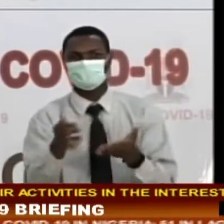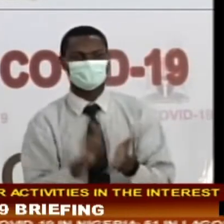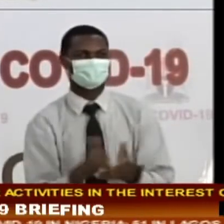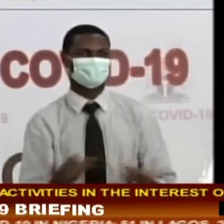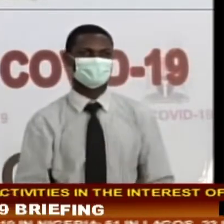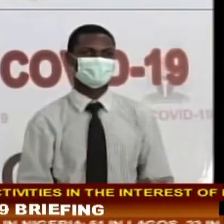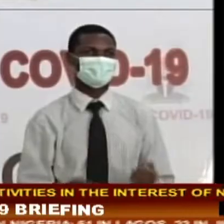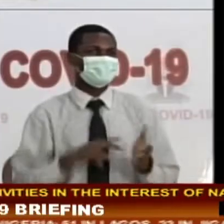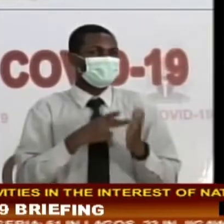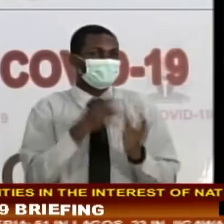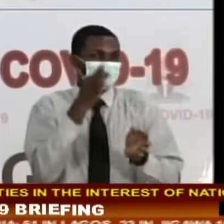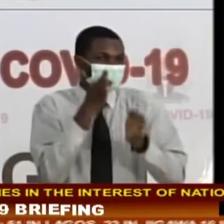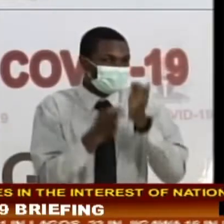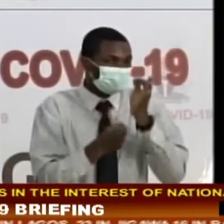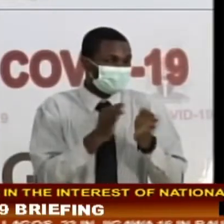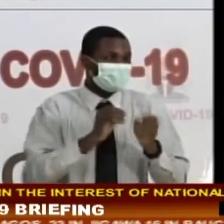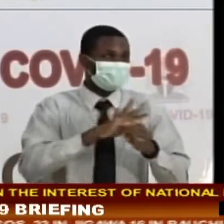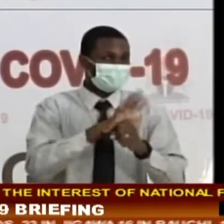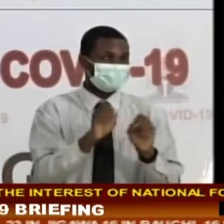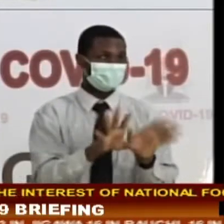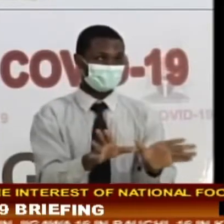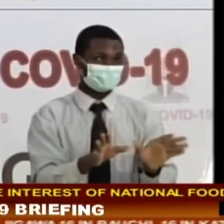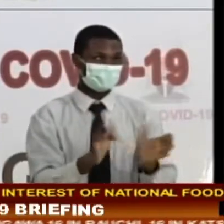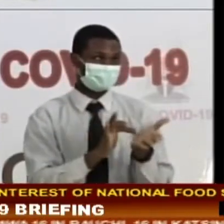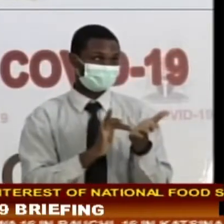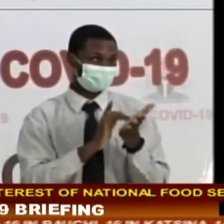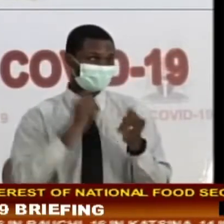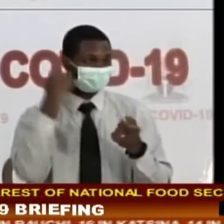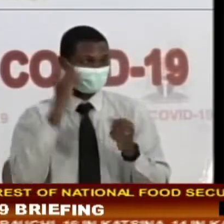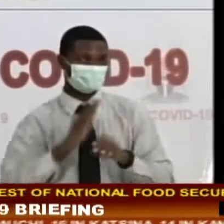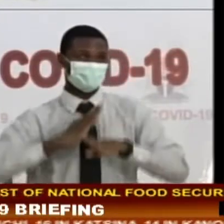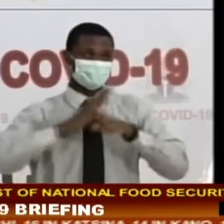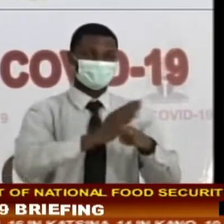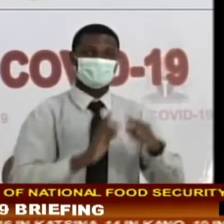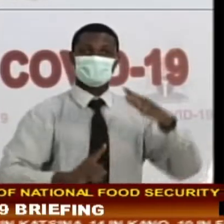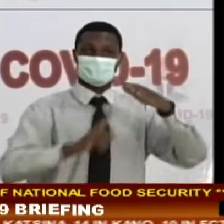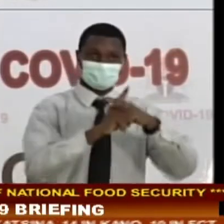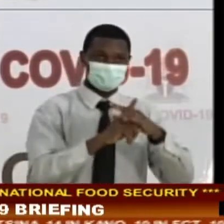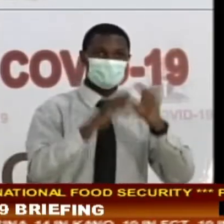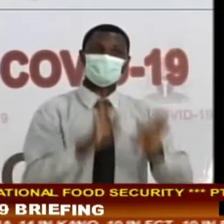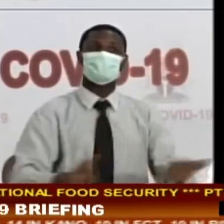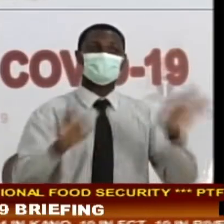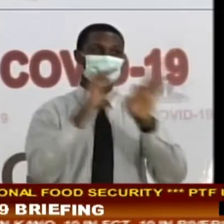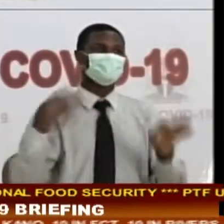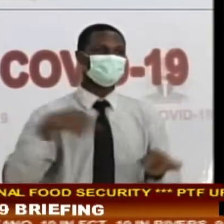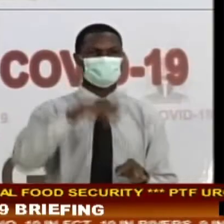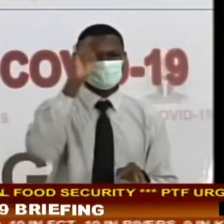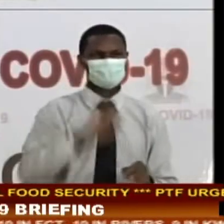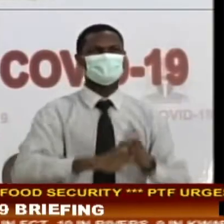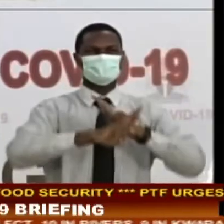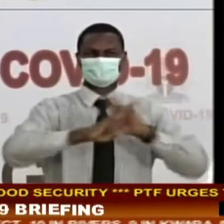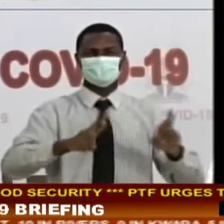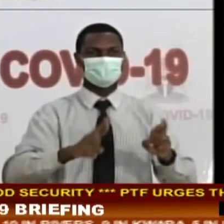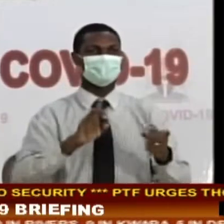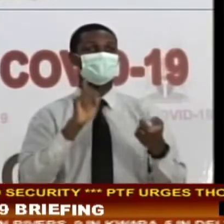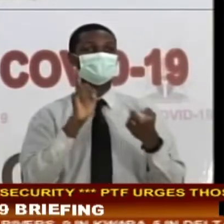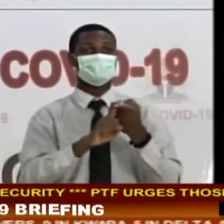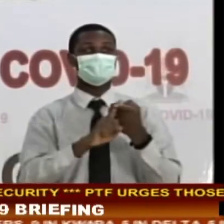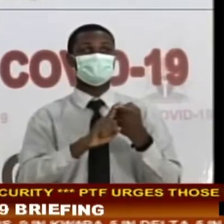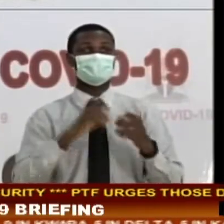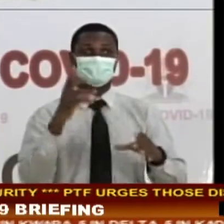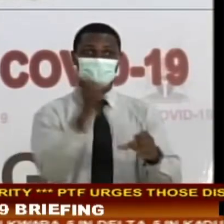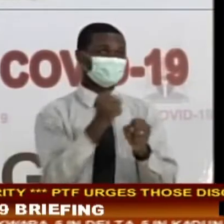to engage globally to insist on Equitable access to these vaccines when they are developed we will not do